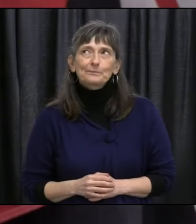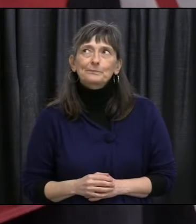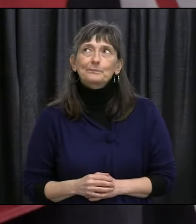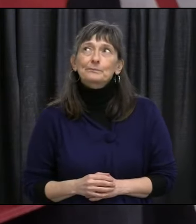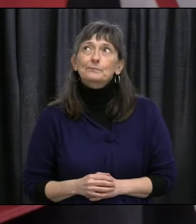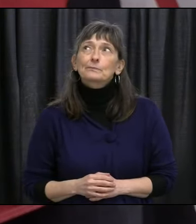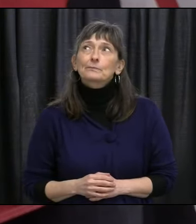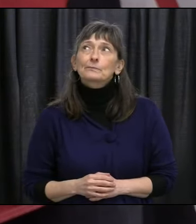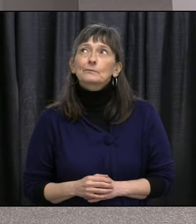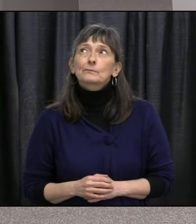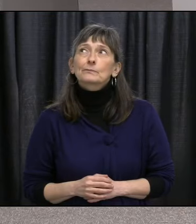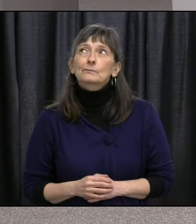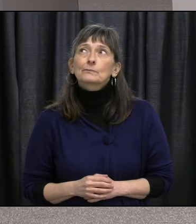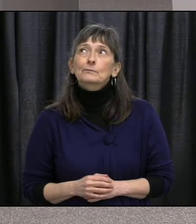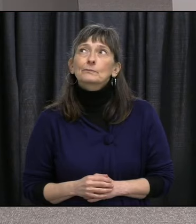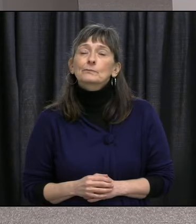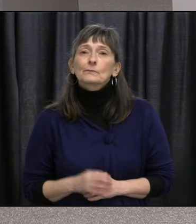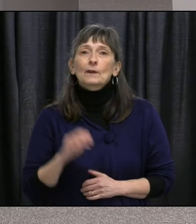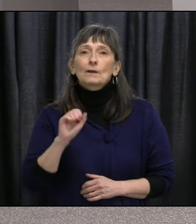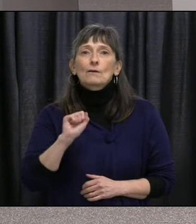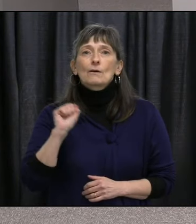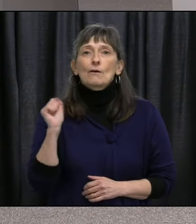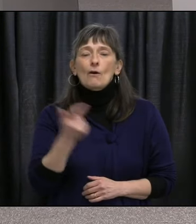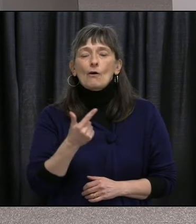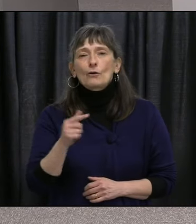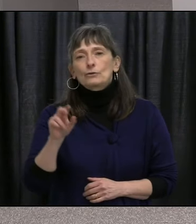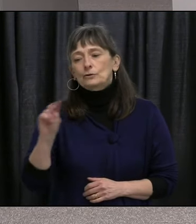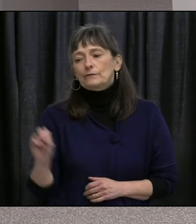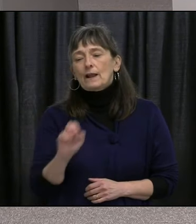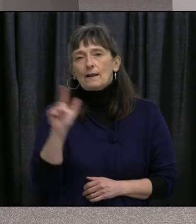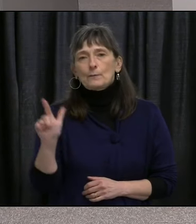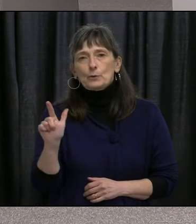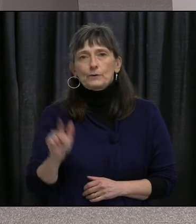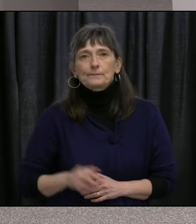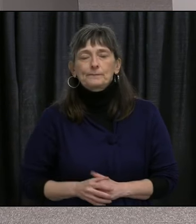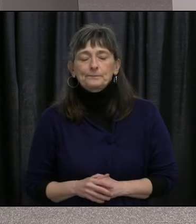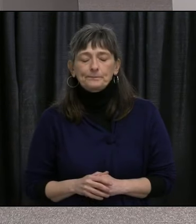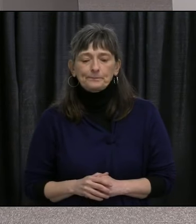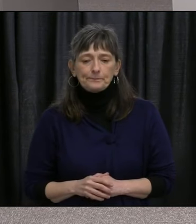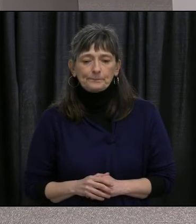Our next questions are from Elizabeth Witten of All Newfoundland Labrador. Please go ahead.